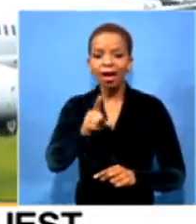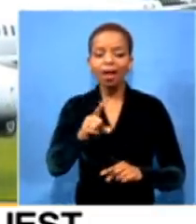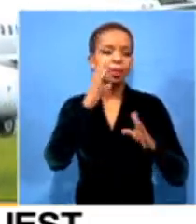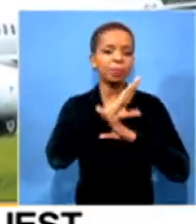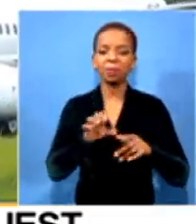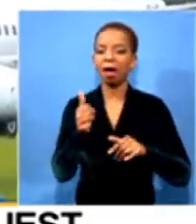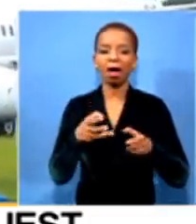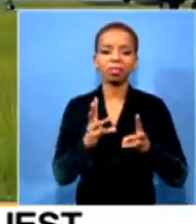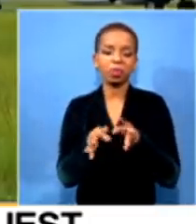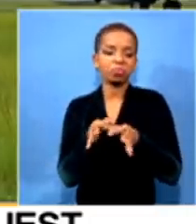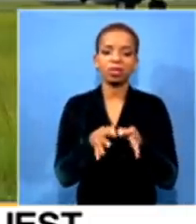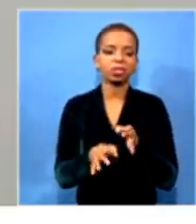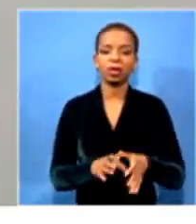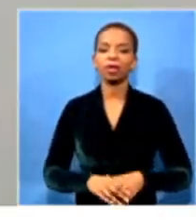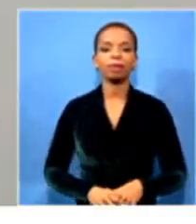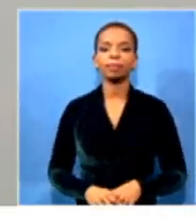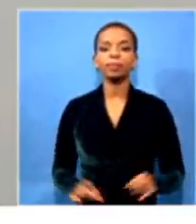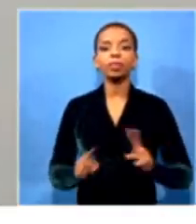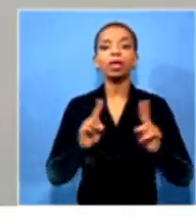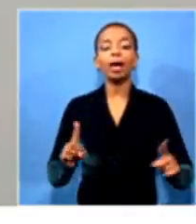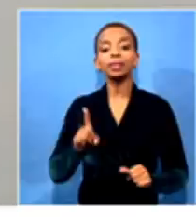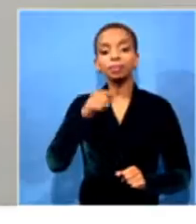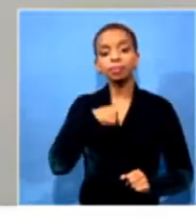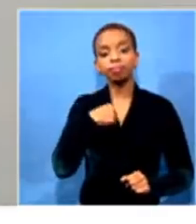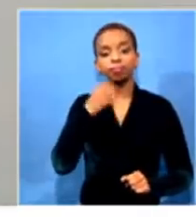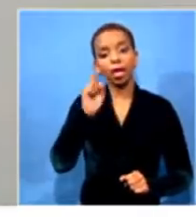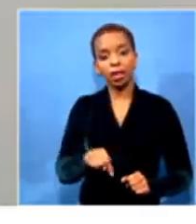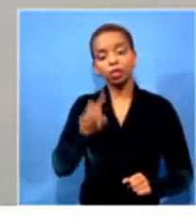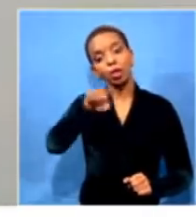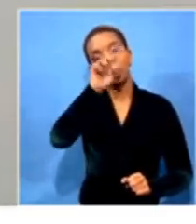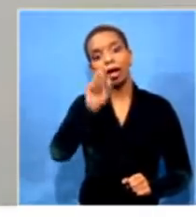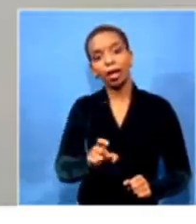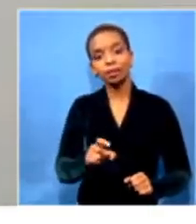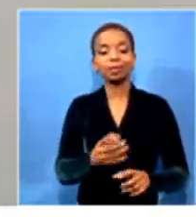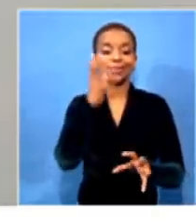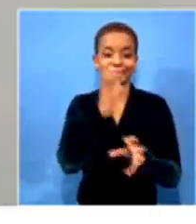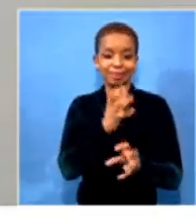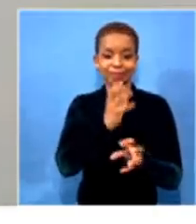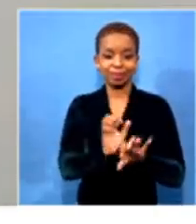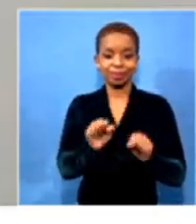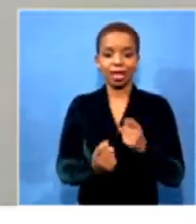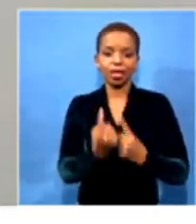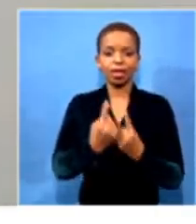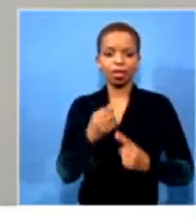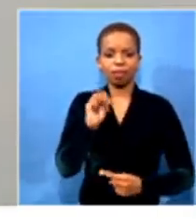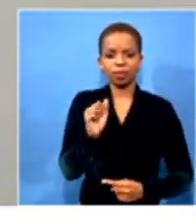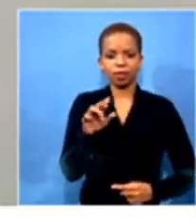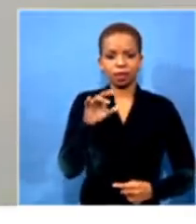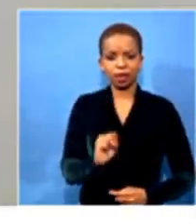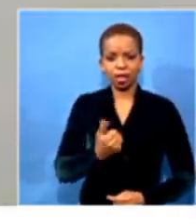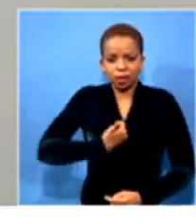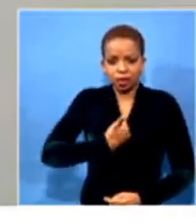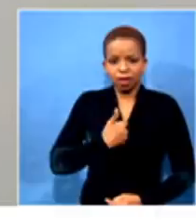The problem, of course, is that you then, unfortunately, have to ask very difficult questions, even of the revenue service itself, because according to